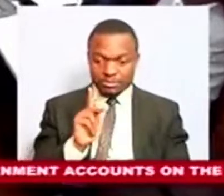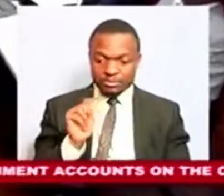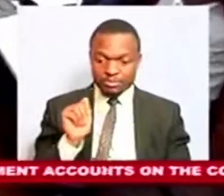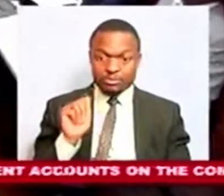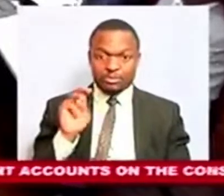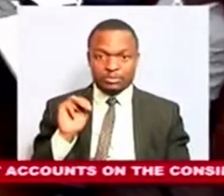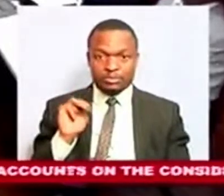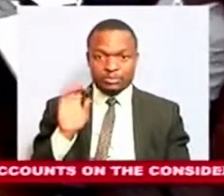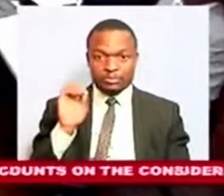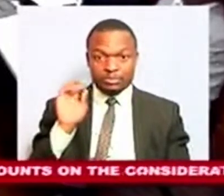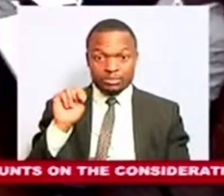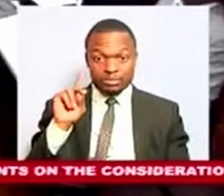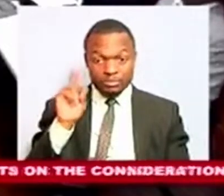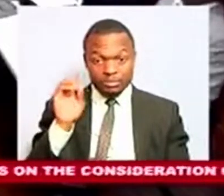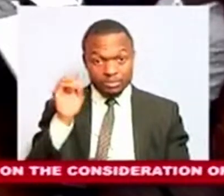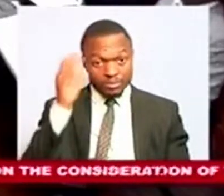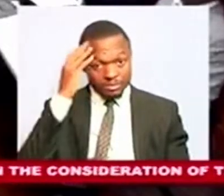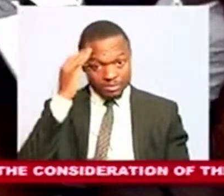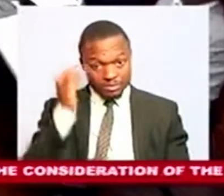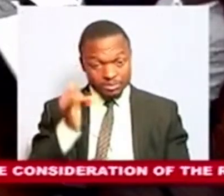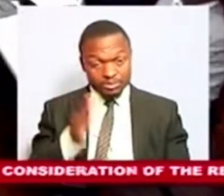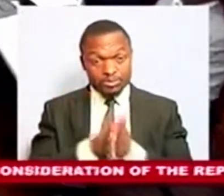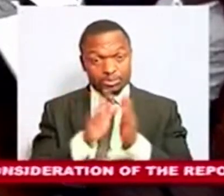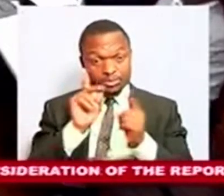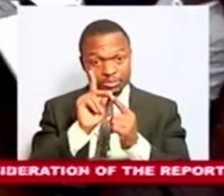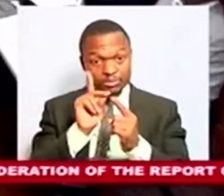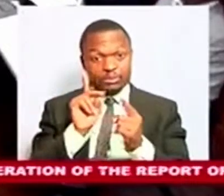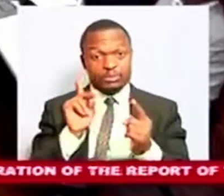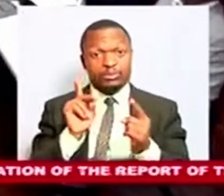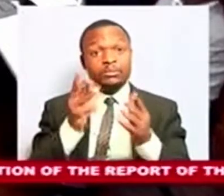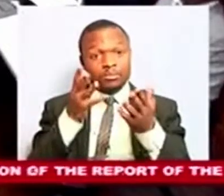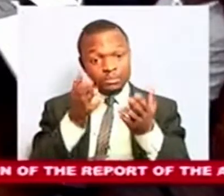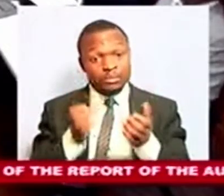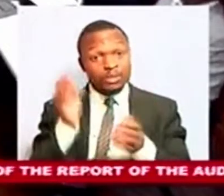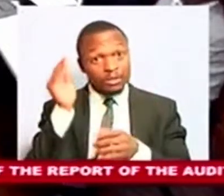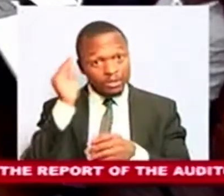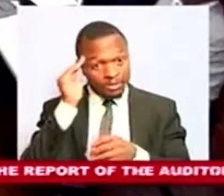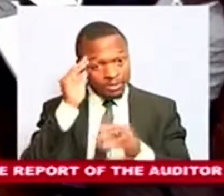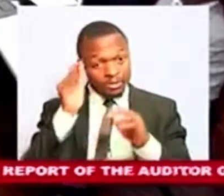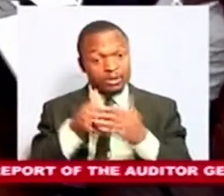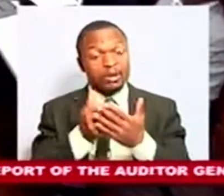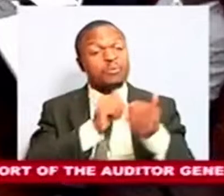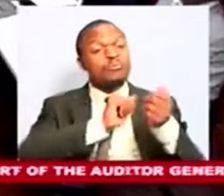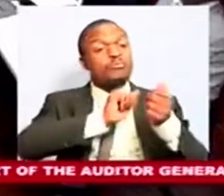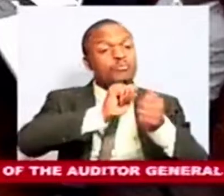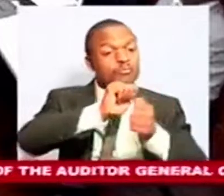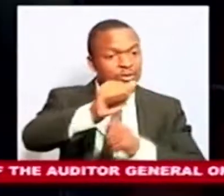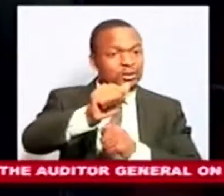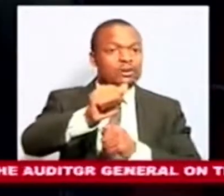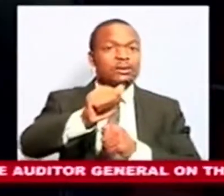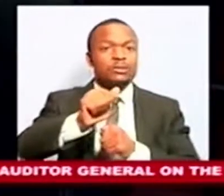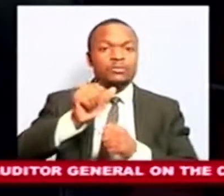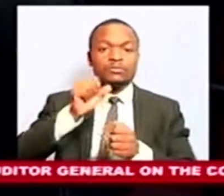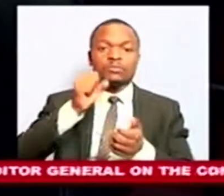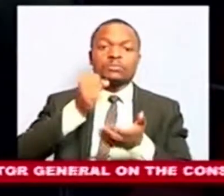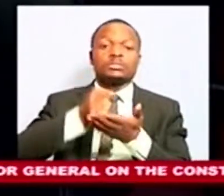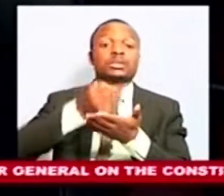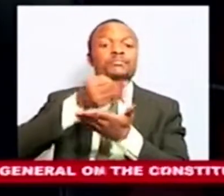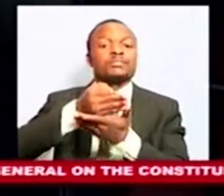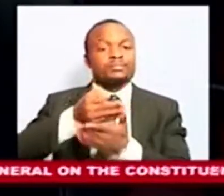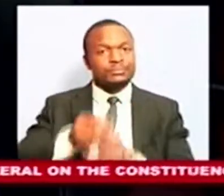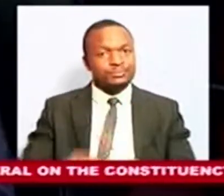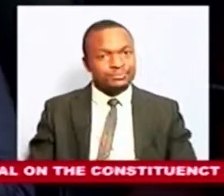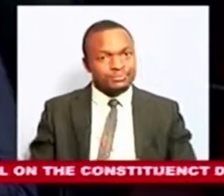Yeah, the reason why I asked on the distance is because I wanted to know how far it was from Zambia.